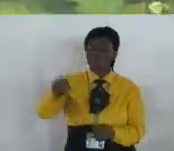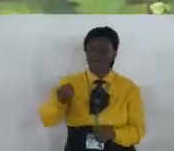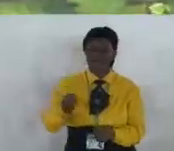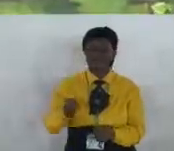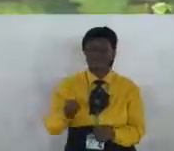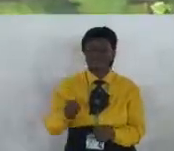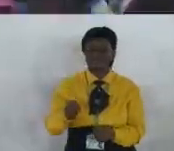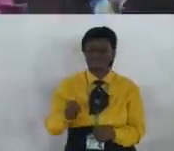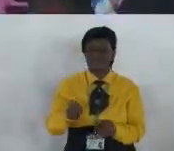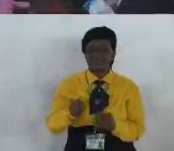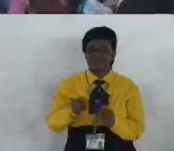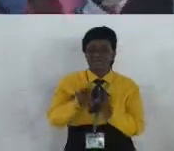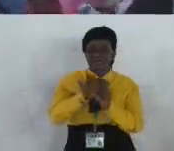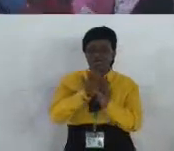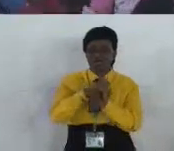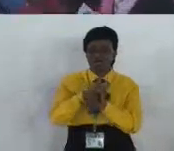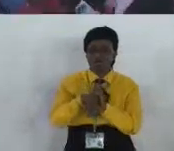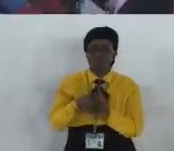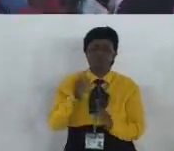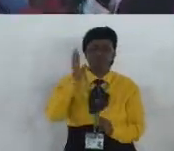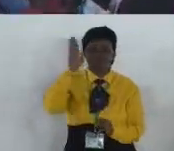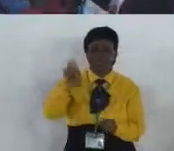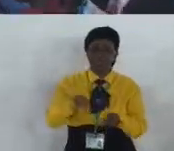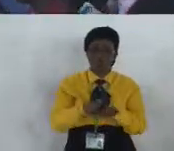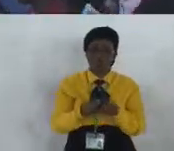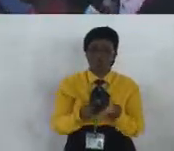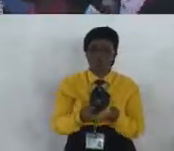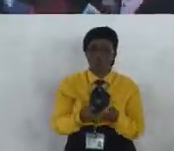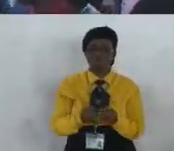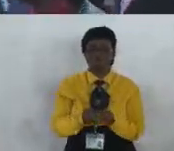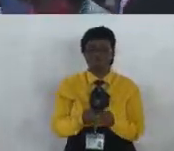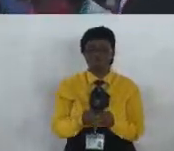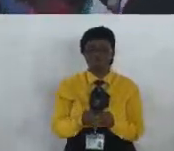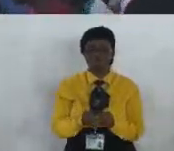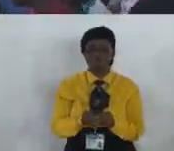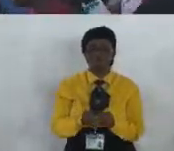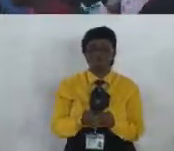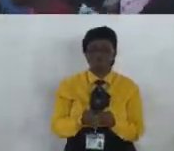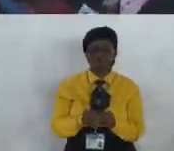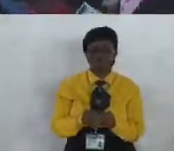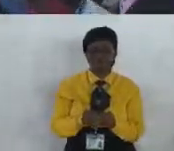doors to lift up their heads, when you tell gates to open,